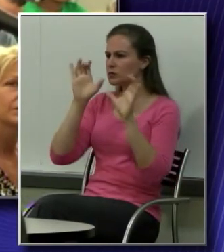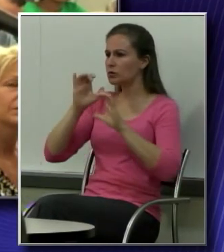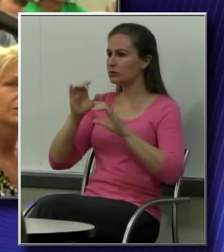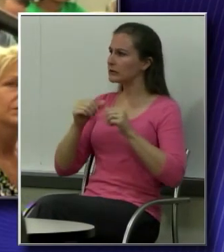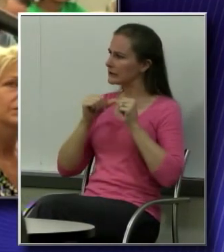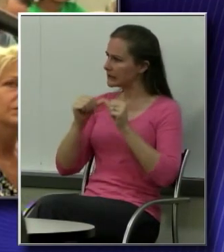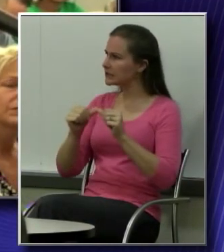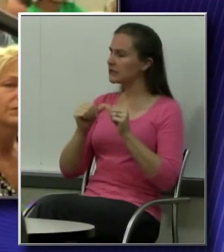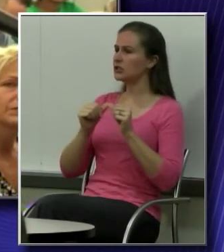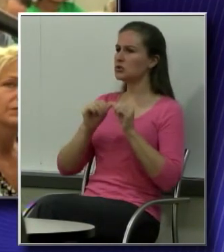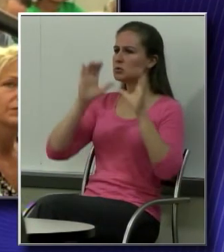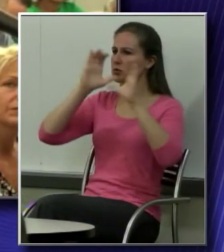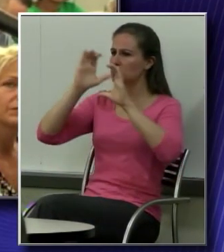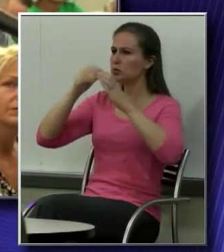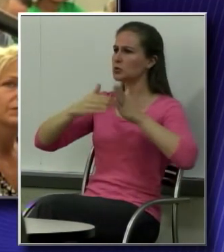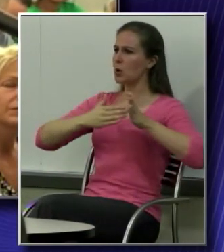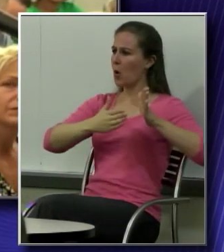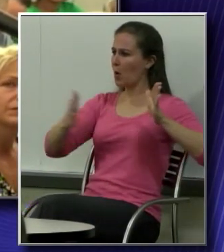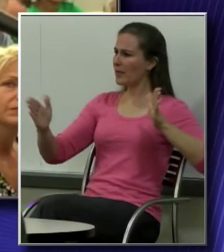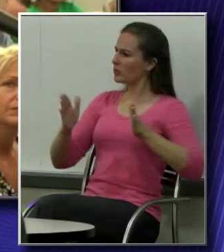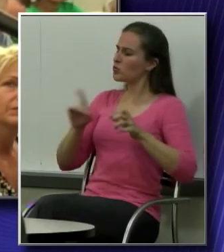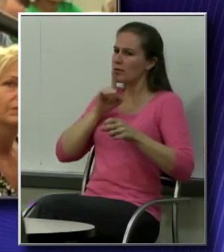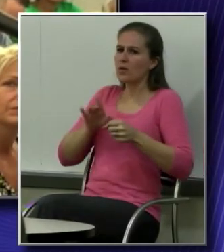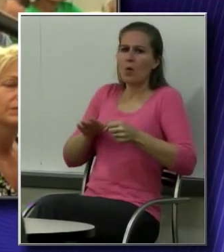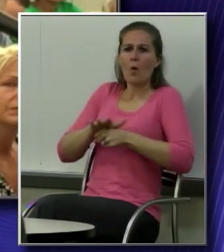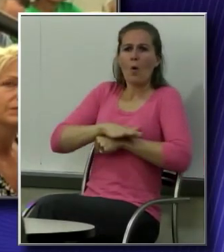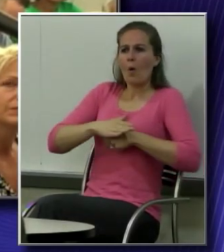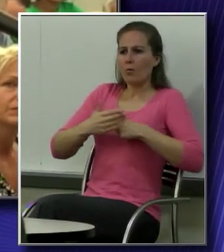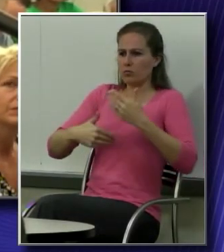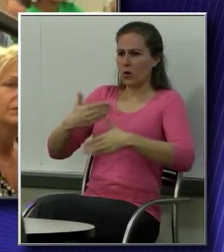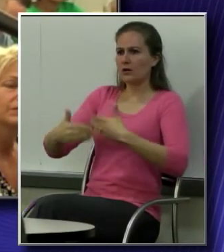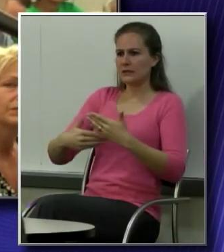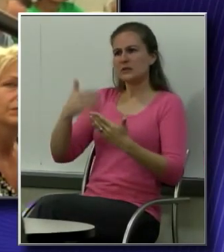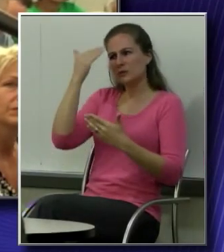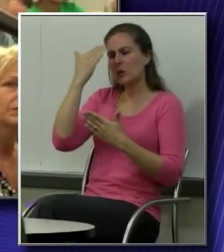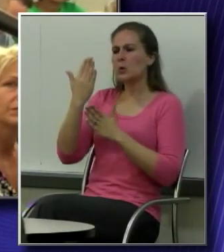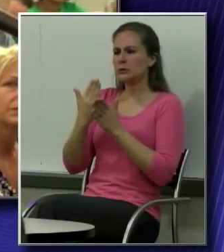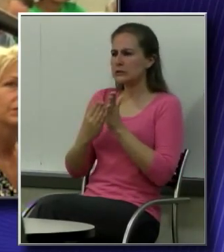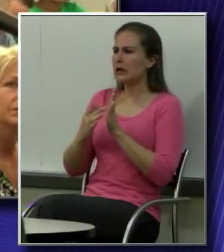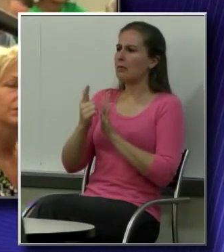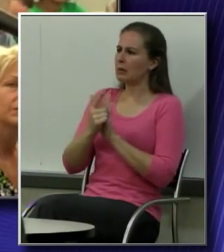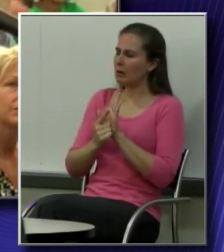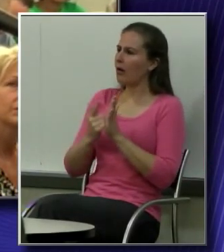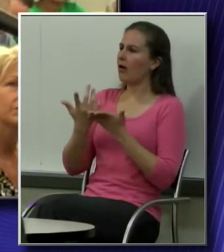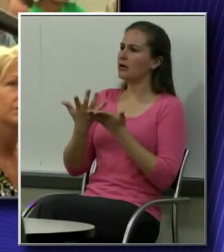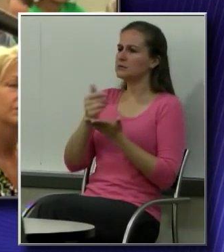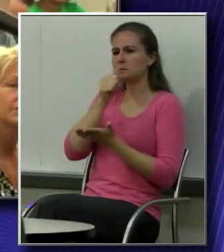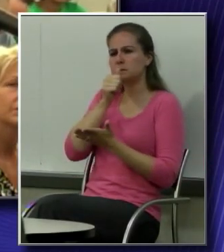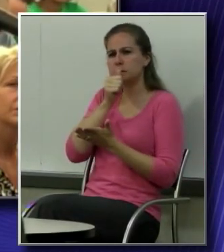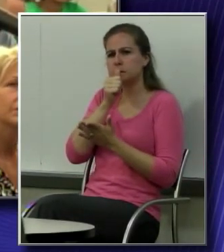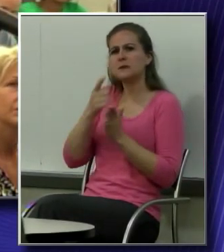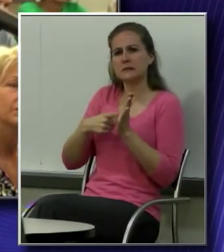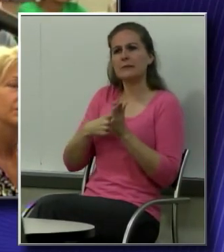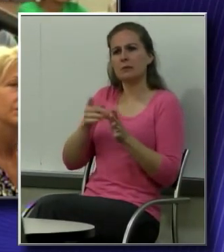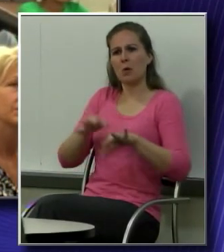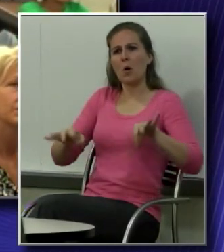but keep the whole process as open as you can, knowing that there are certain laws and confidentiality to be regarded. But I think we close